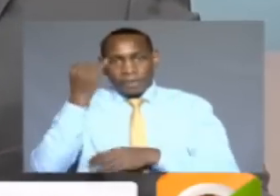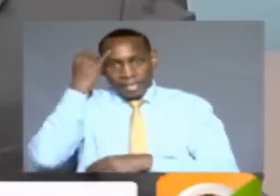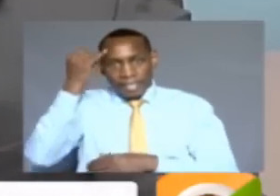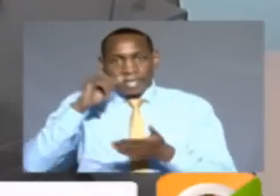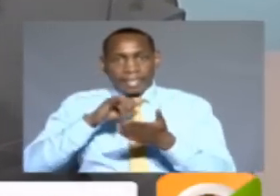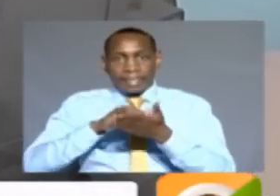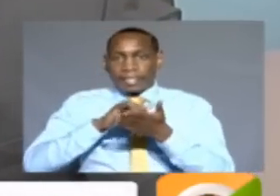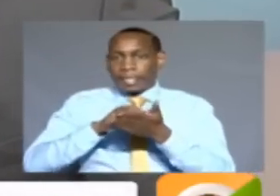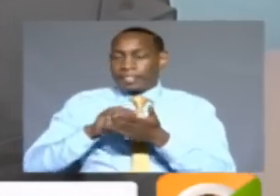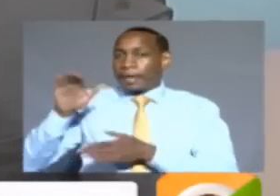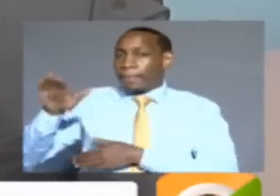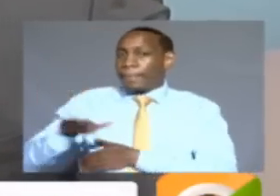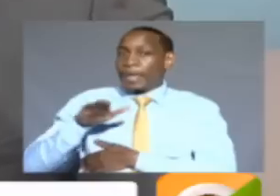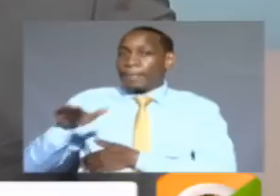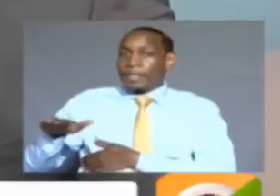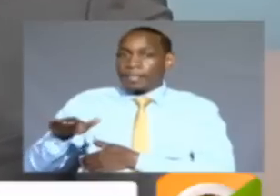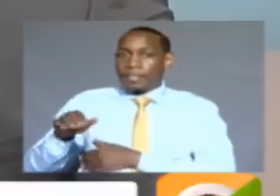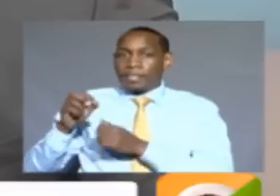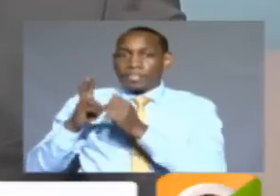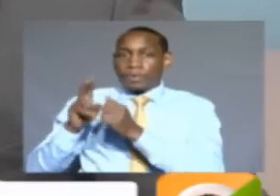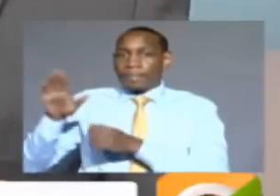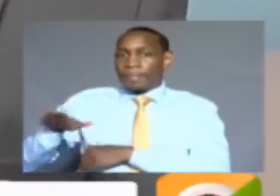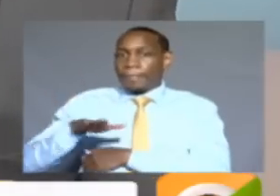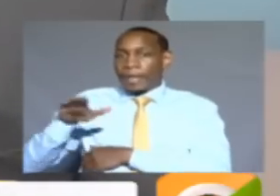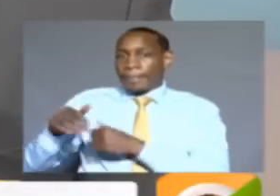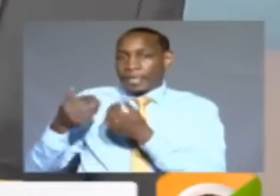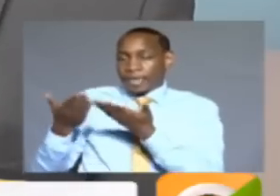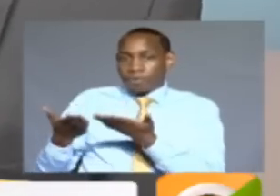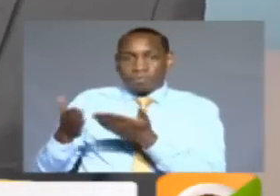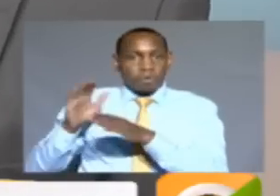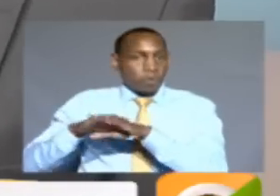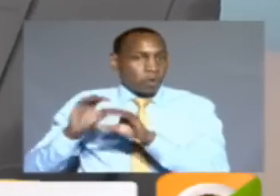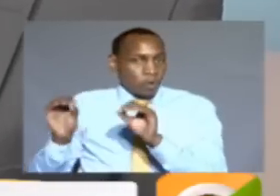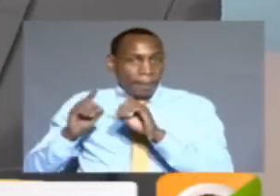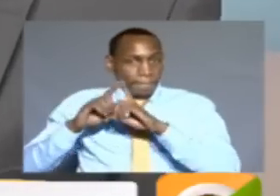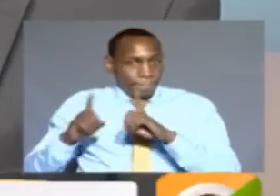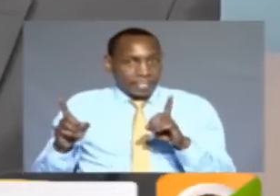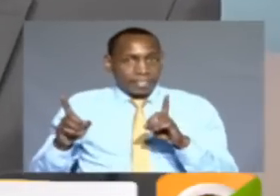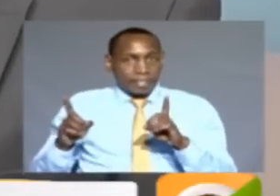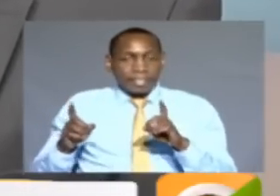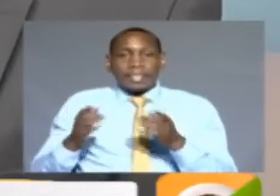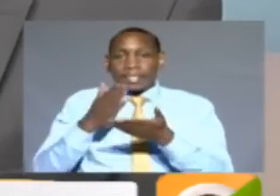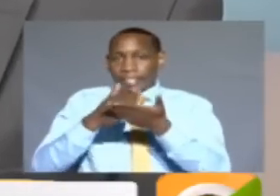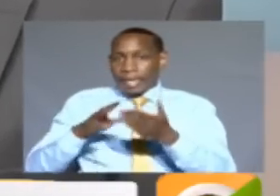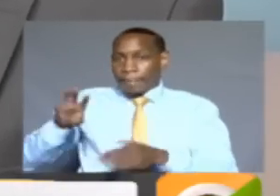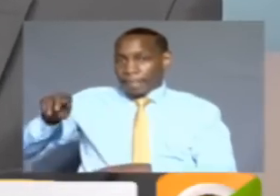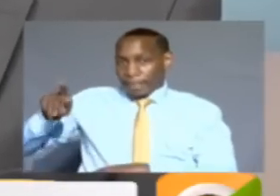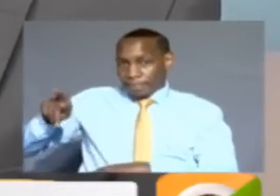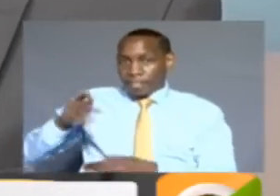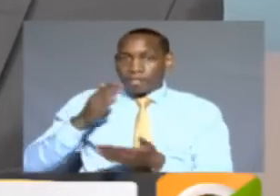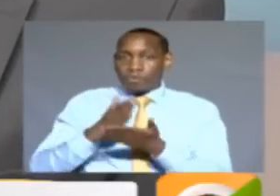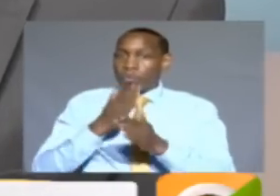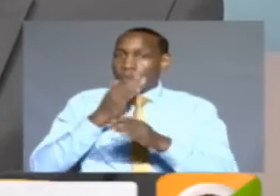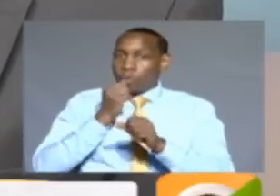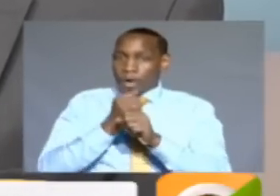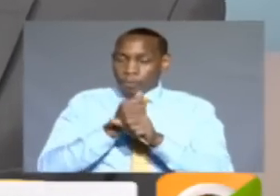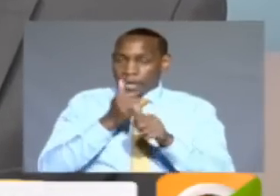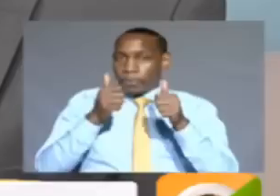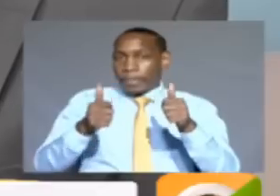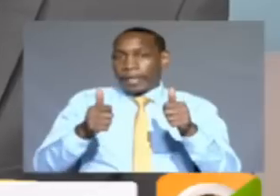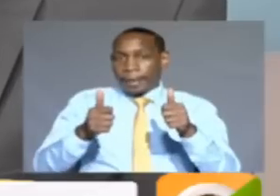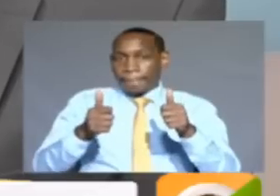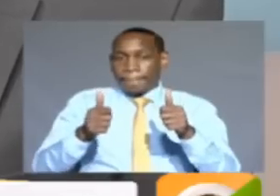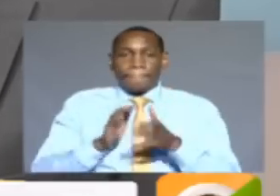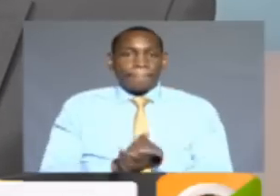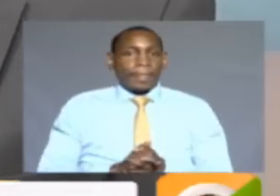maybe the House, the 12th Parliament is not very good, but there are quite a number of MPs who know their job quite well,